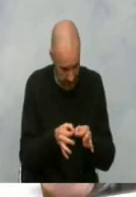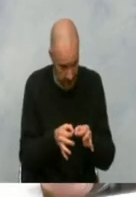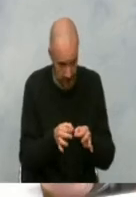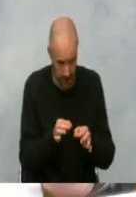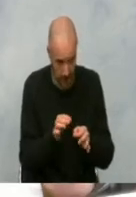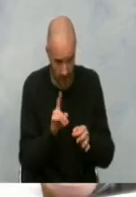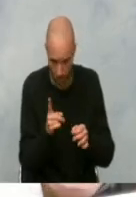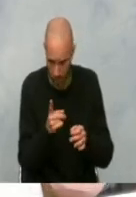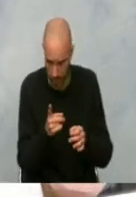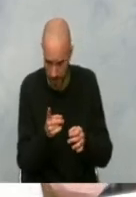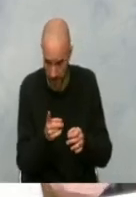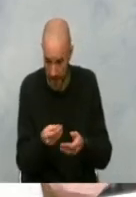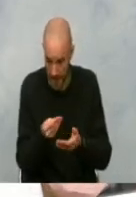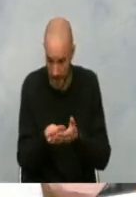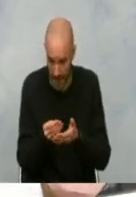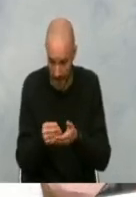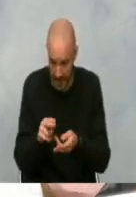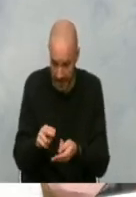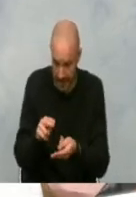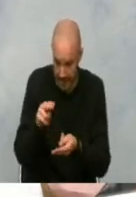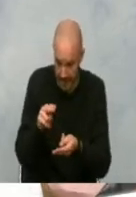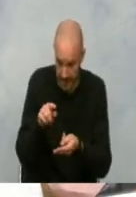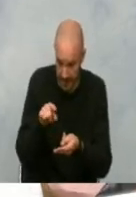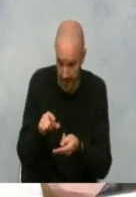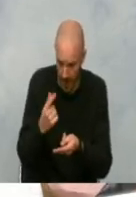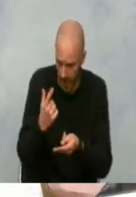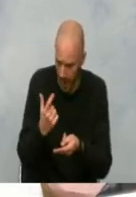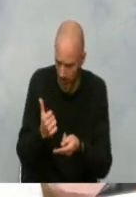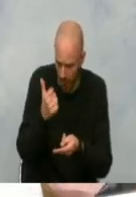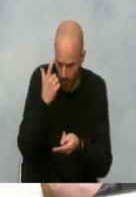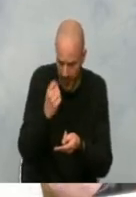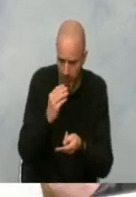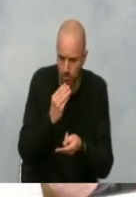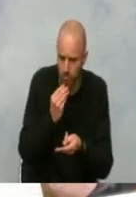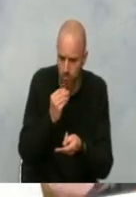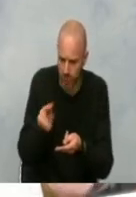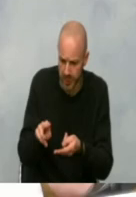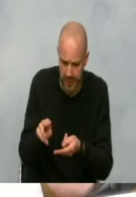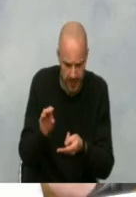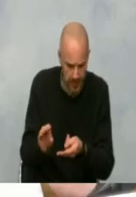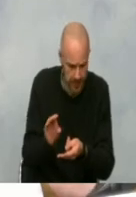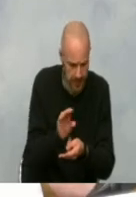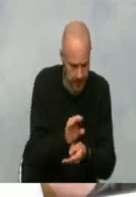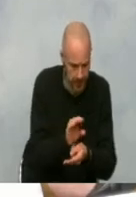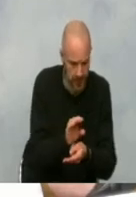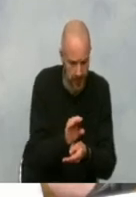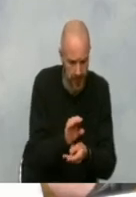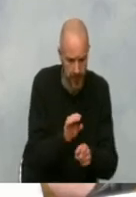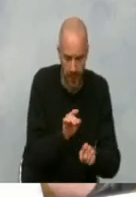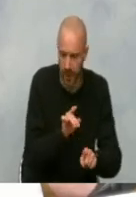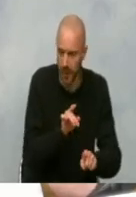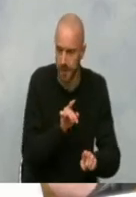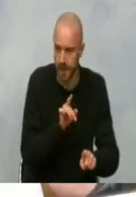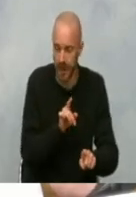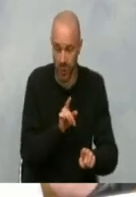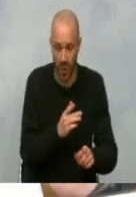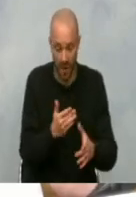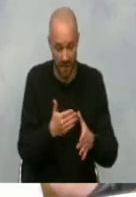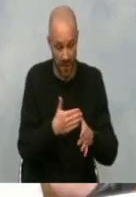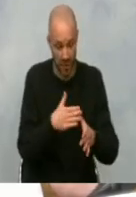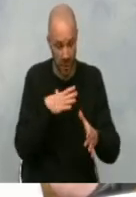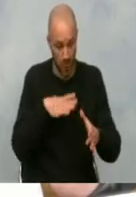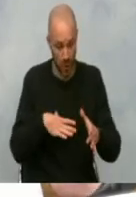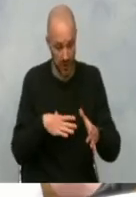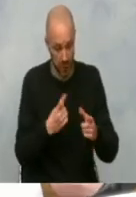which are raised through this could be used. So first of all, if I can talk about the